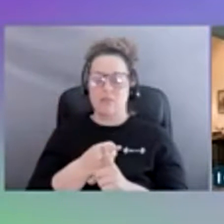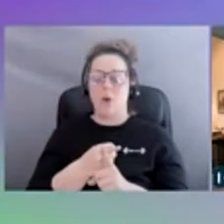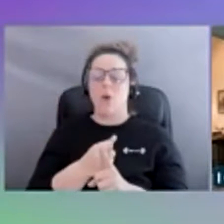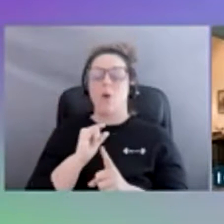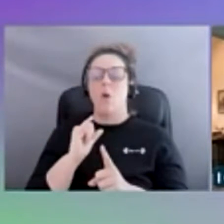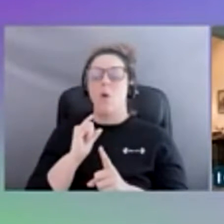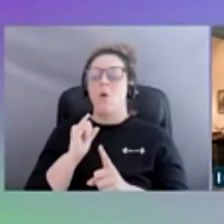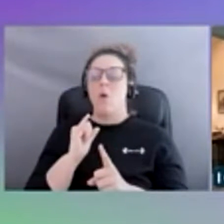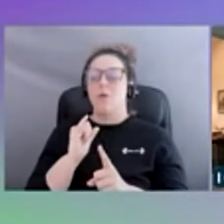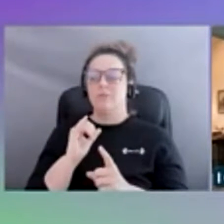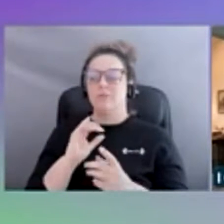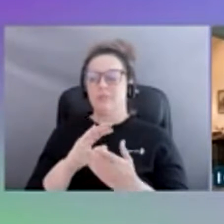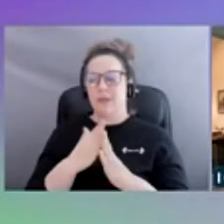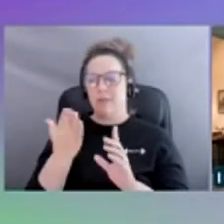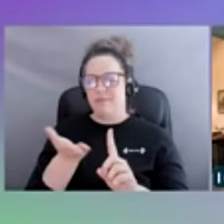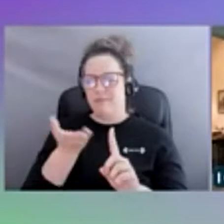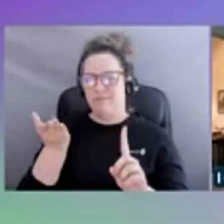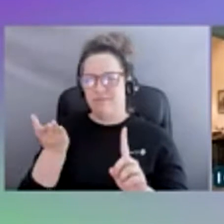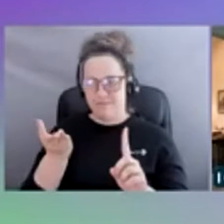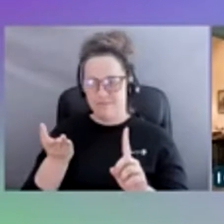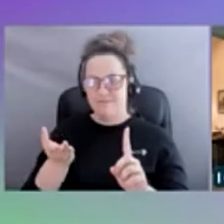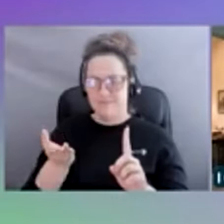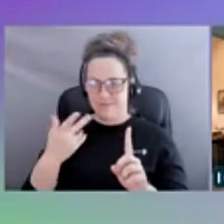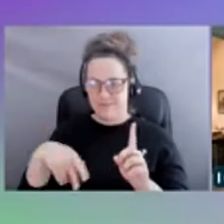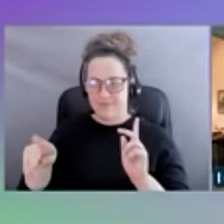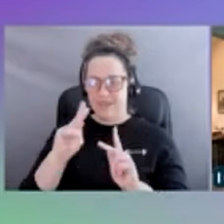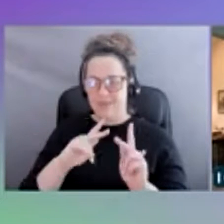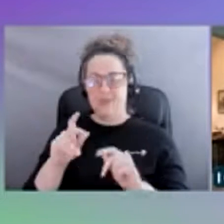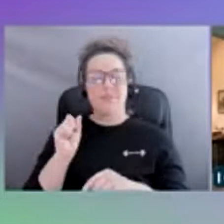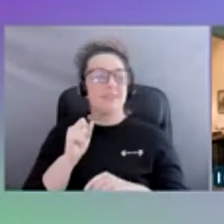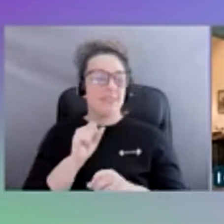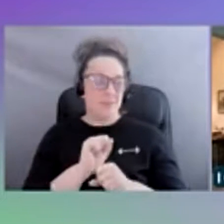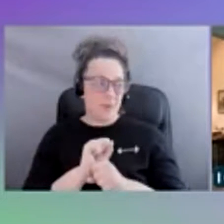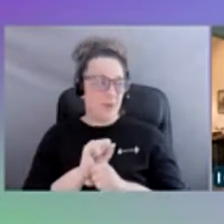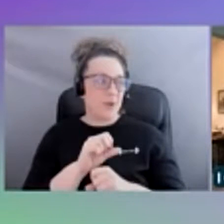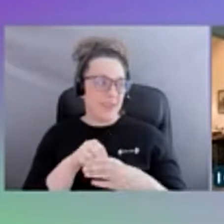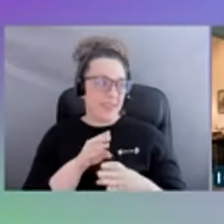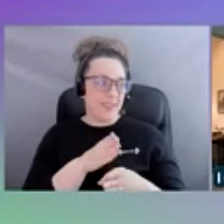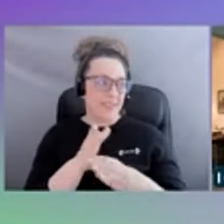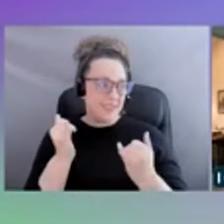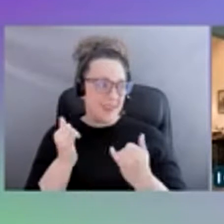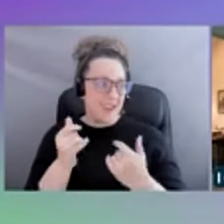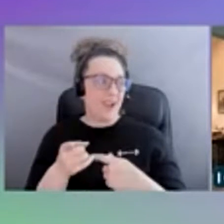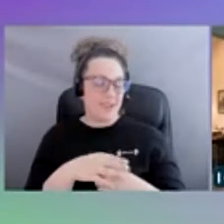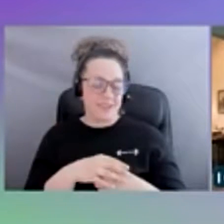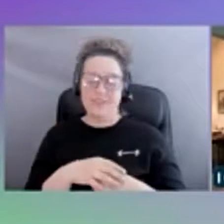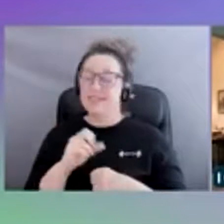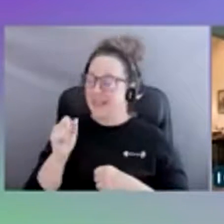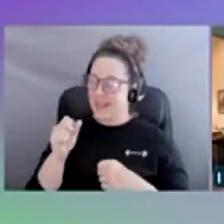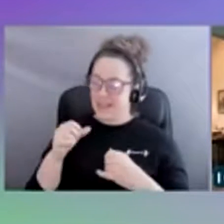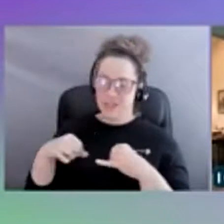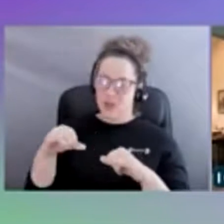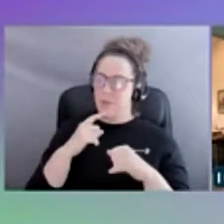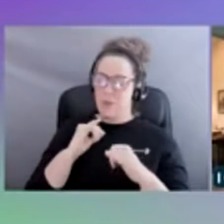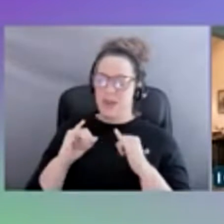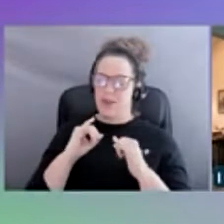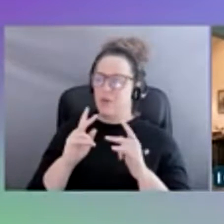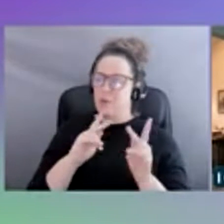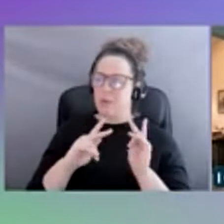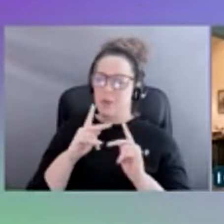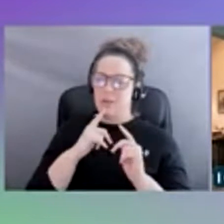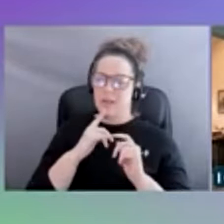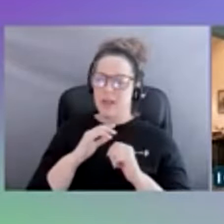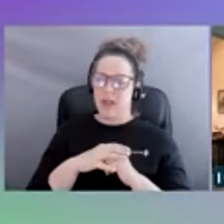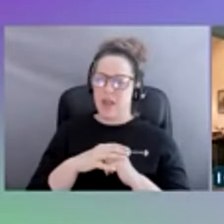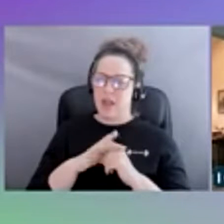Yeah. And that might explain, yeah, a lot of people working in the field now. Yeah, yeah. Well. Yeah, it's common when I interview people, they'll say,